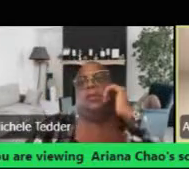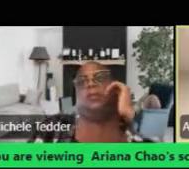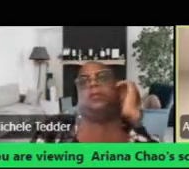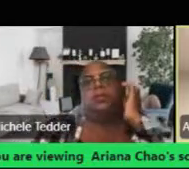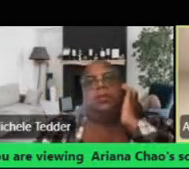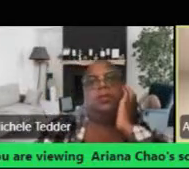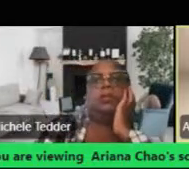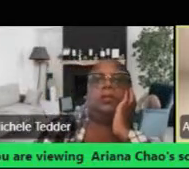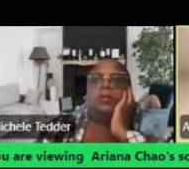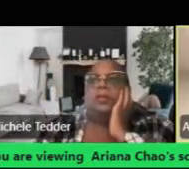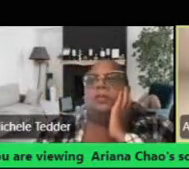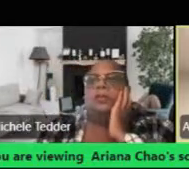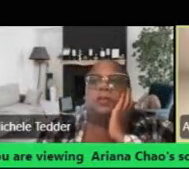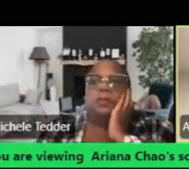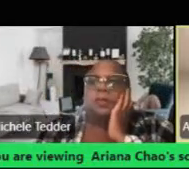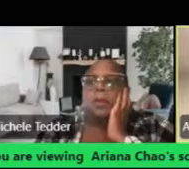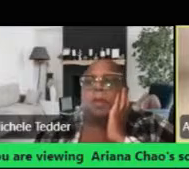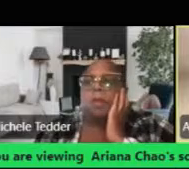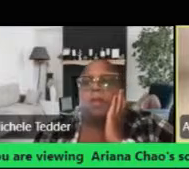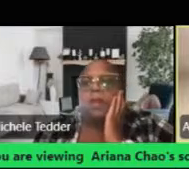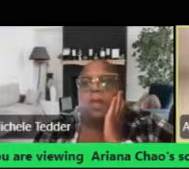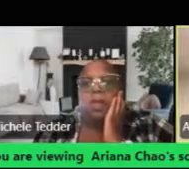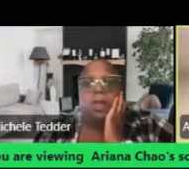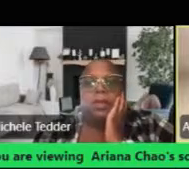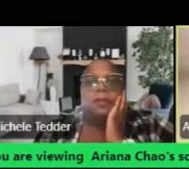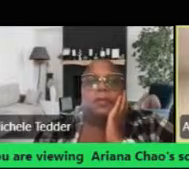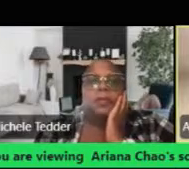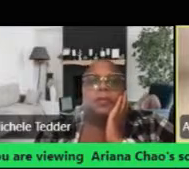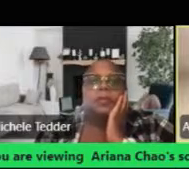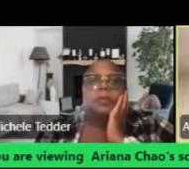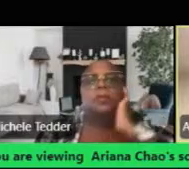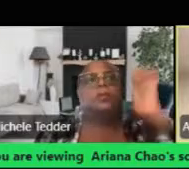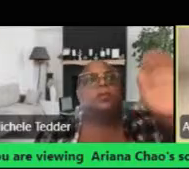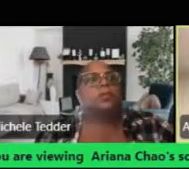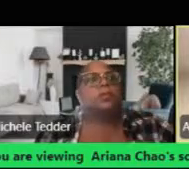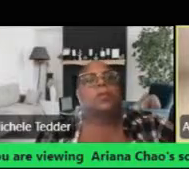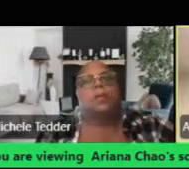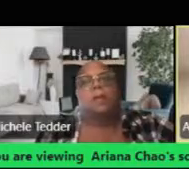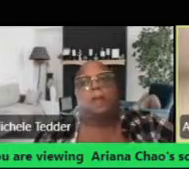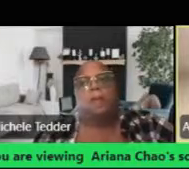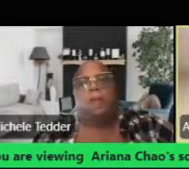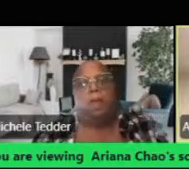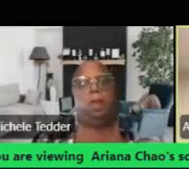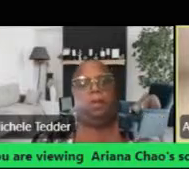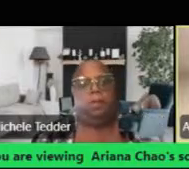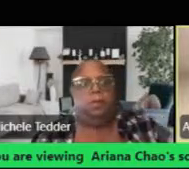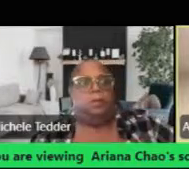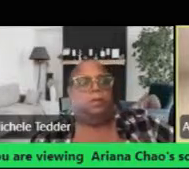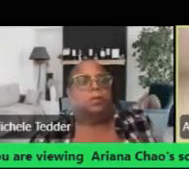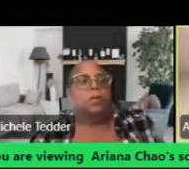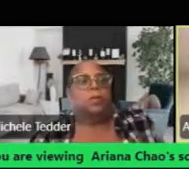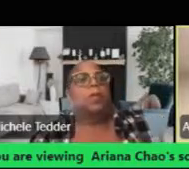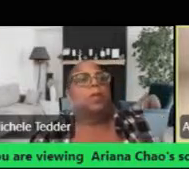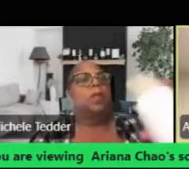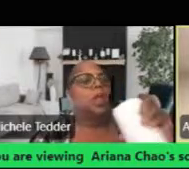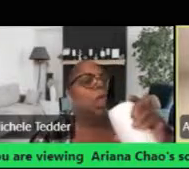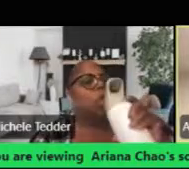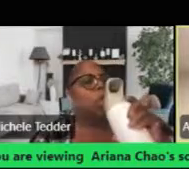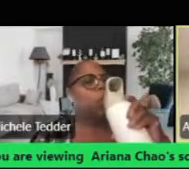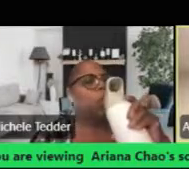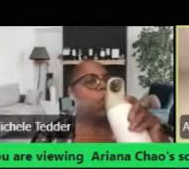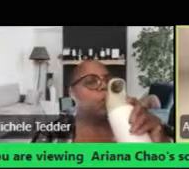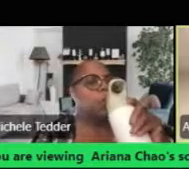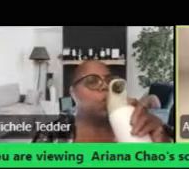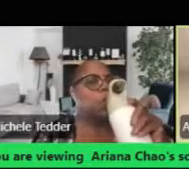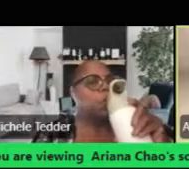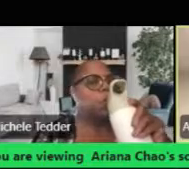Bariatric surgery or bariatric metabolic surgery is recommended for individuals oftentimes with a BMI greater than 30